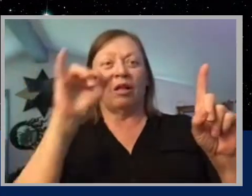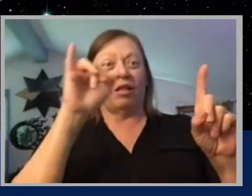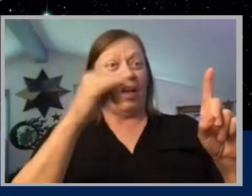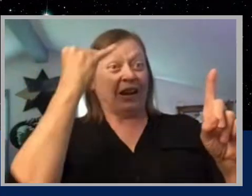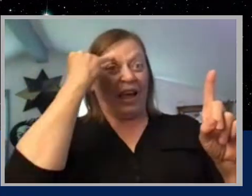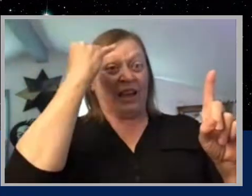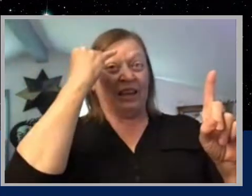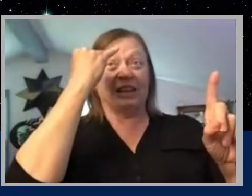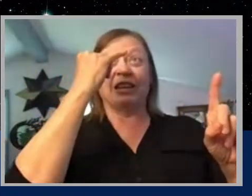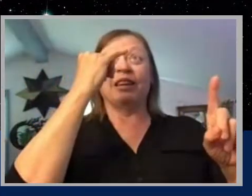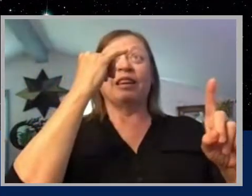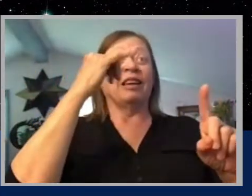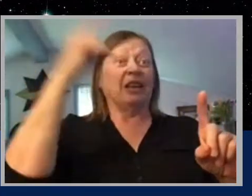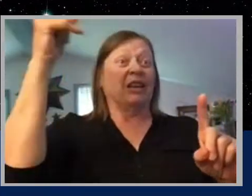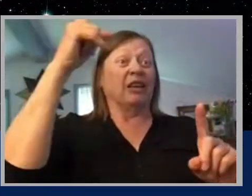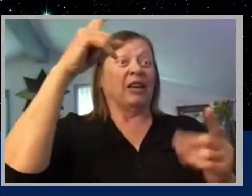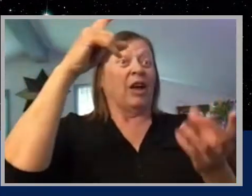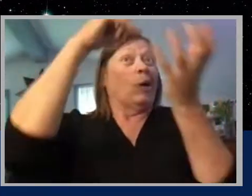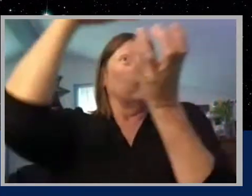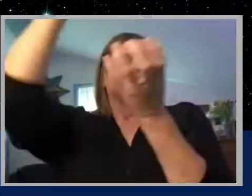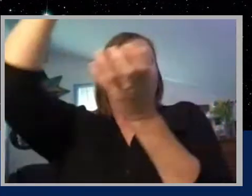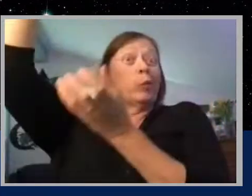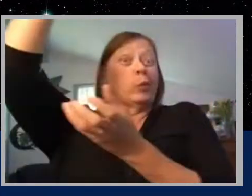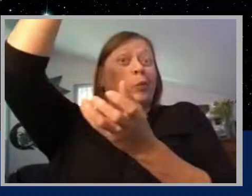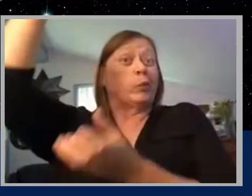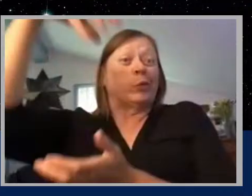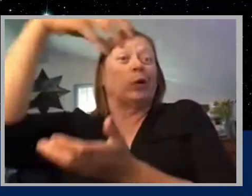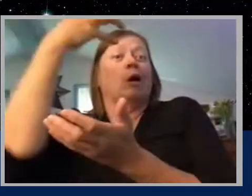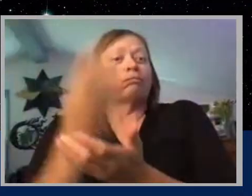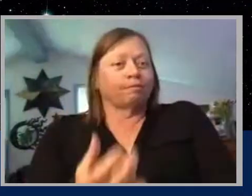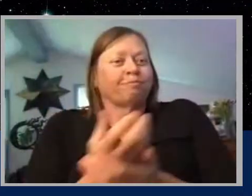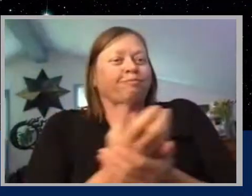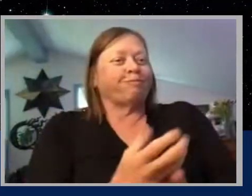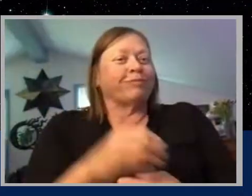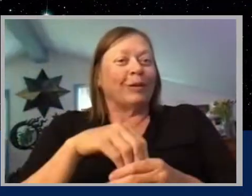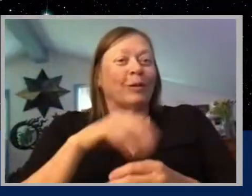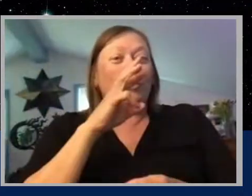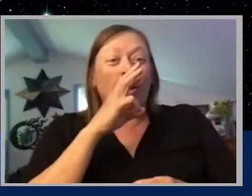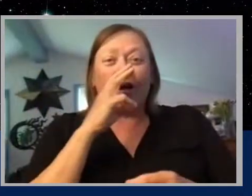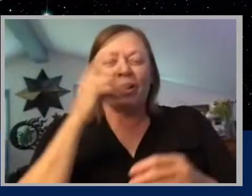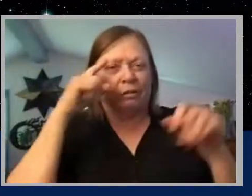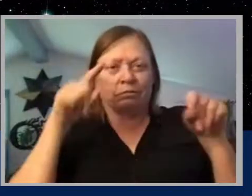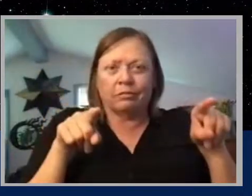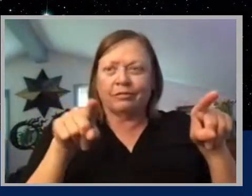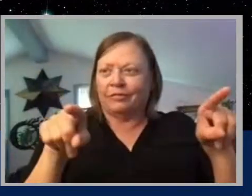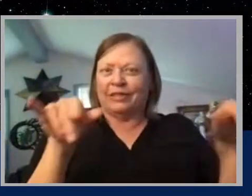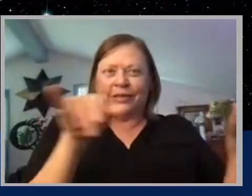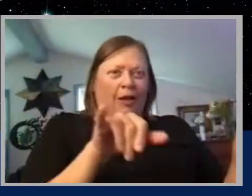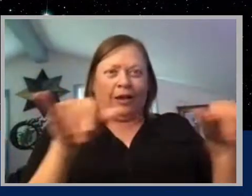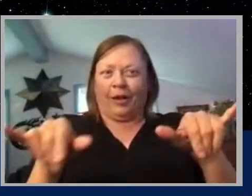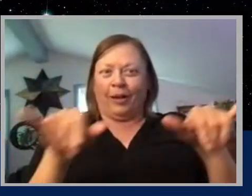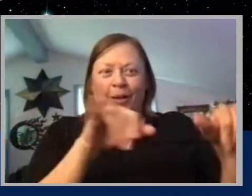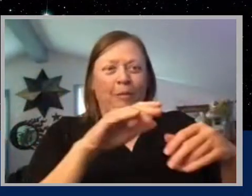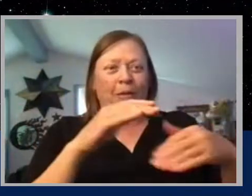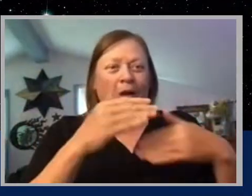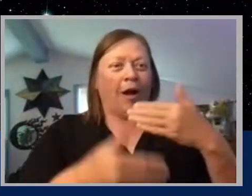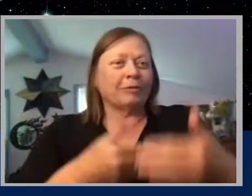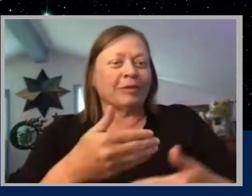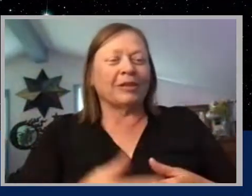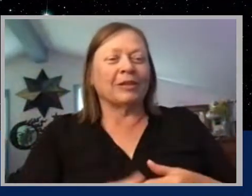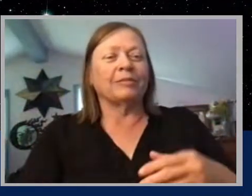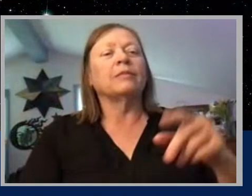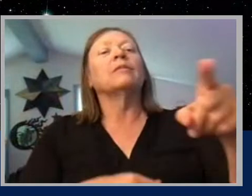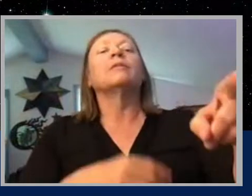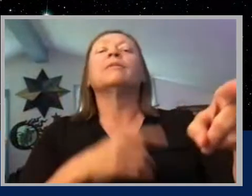same idea. Yeah. It comes down, it slows down. You've got your parachute. Yeah. And then, of course, the splashdown into the water. Yeah. Definitely the